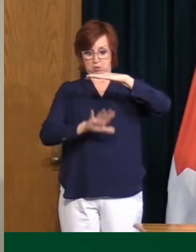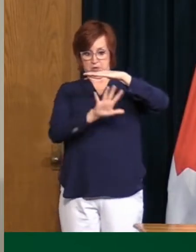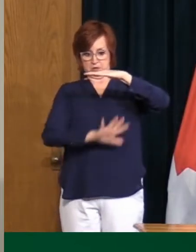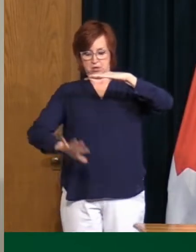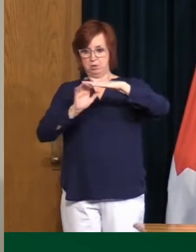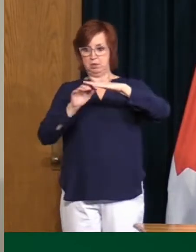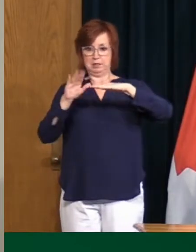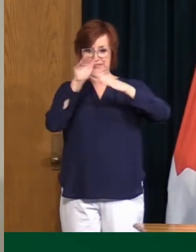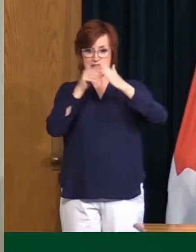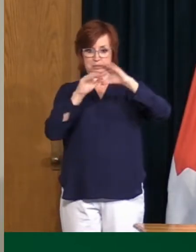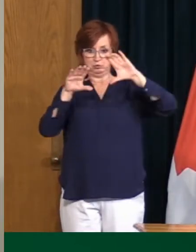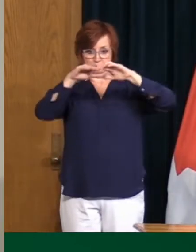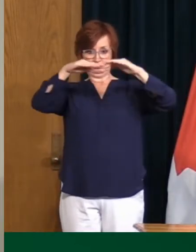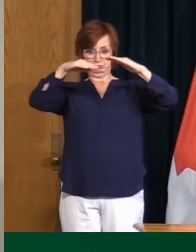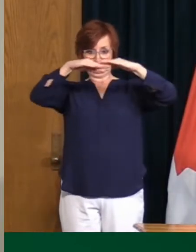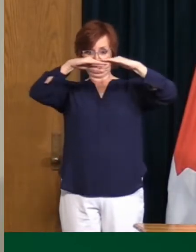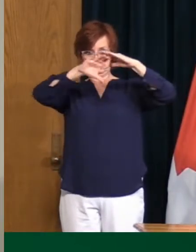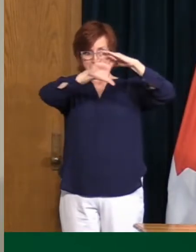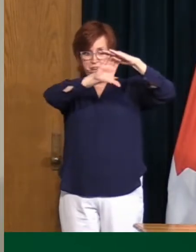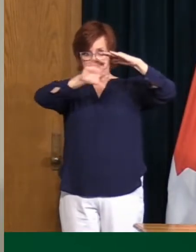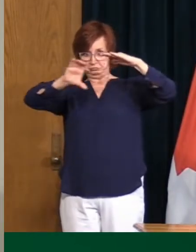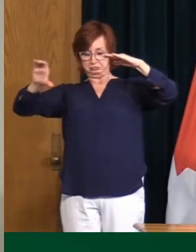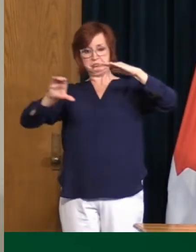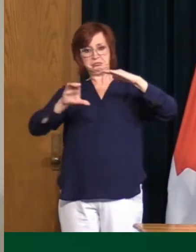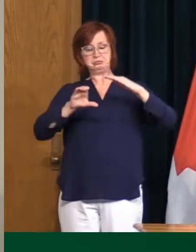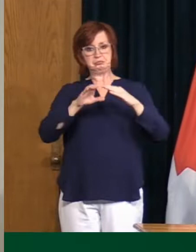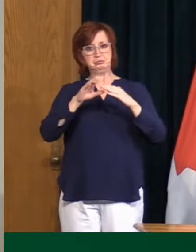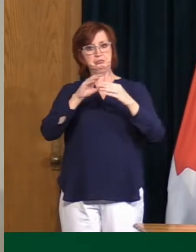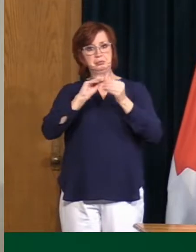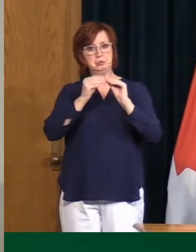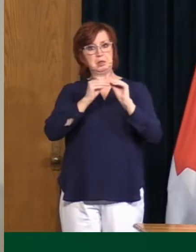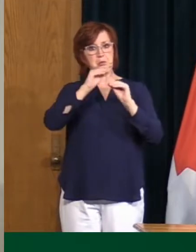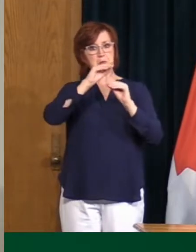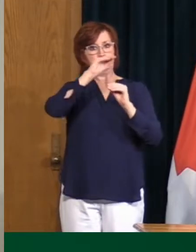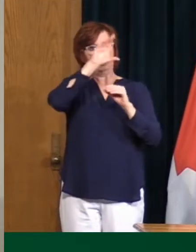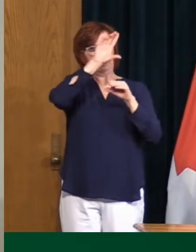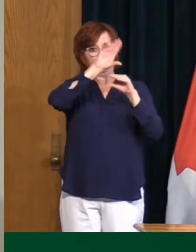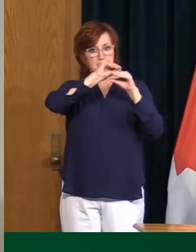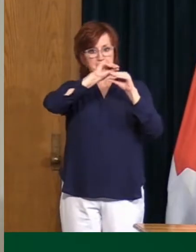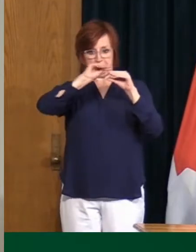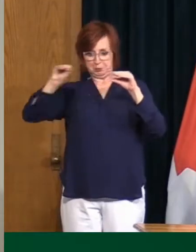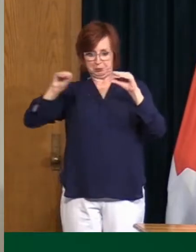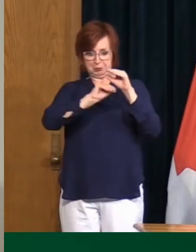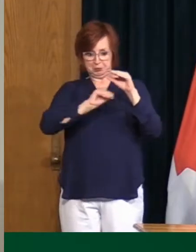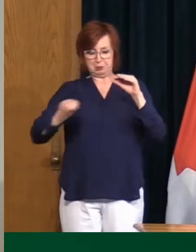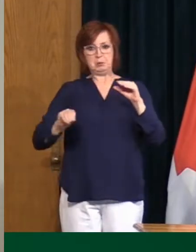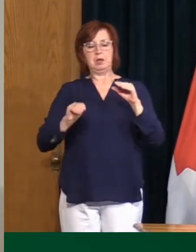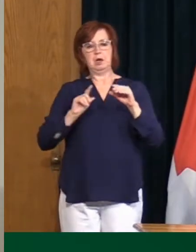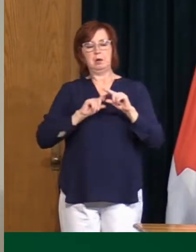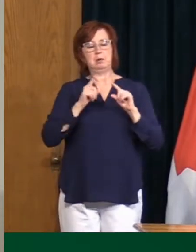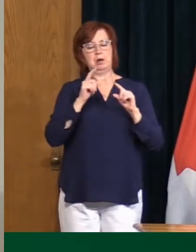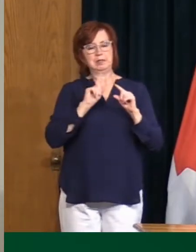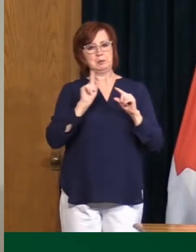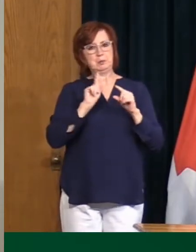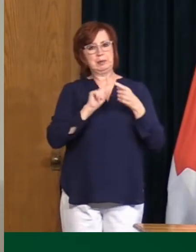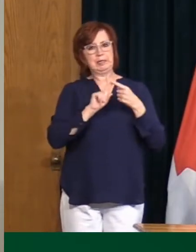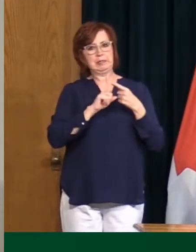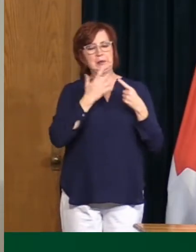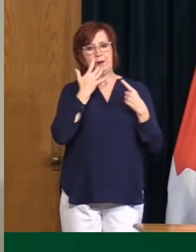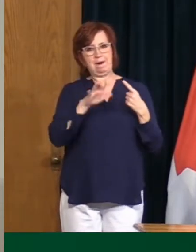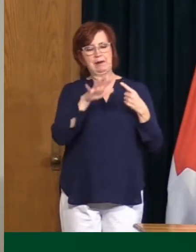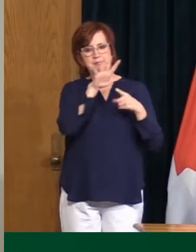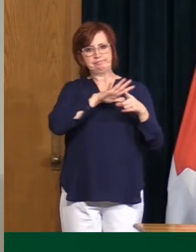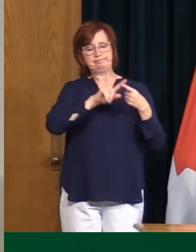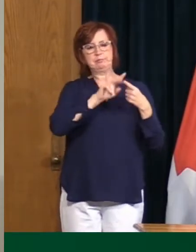we continue to see ongoing transmission in the north and far north of Saskatchewan, especially in the northwest part